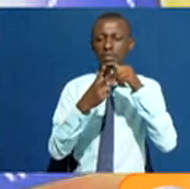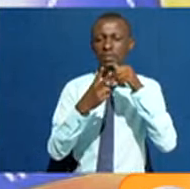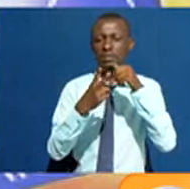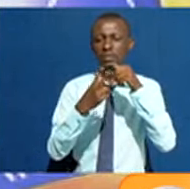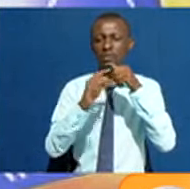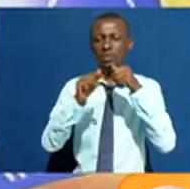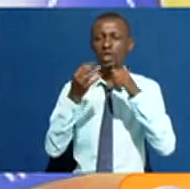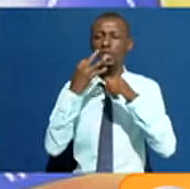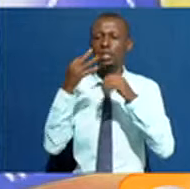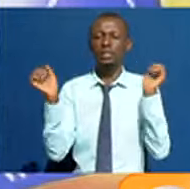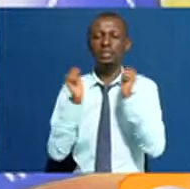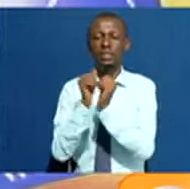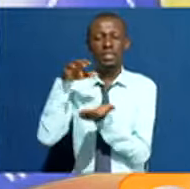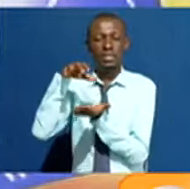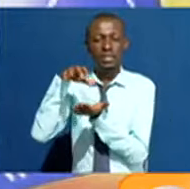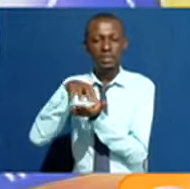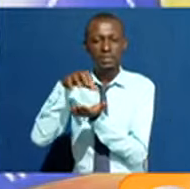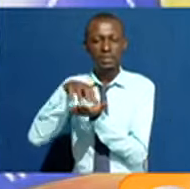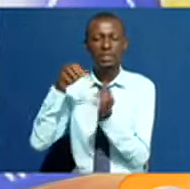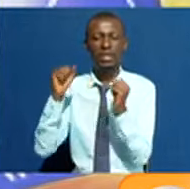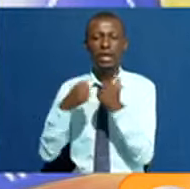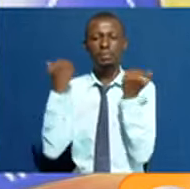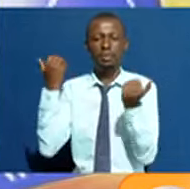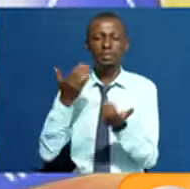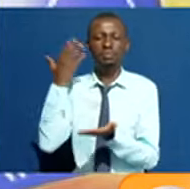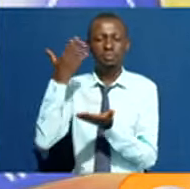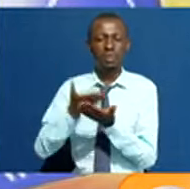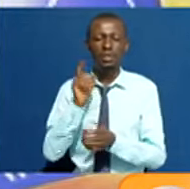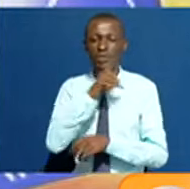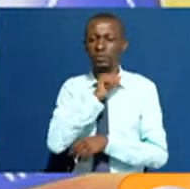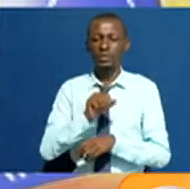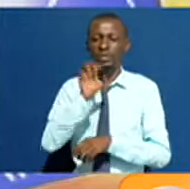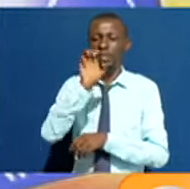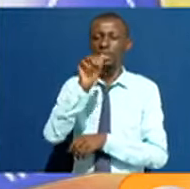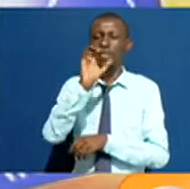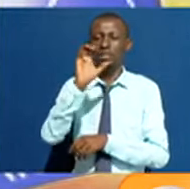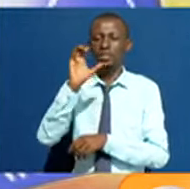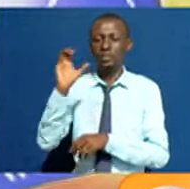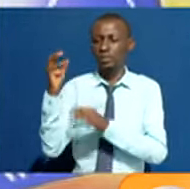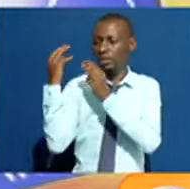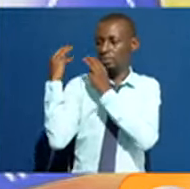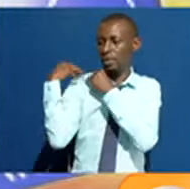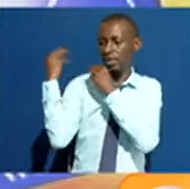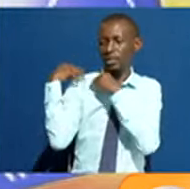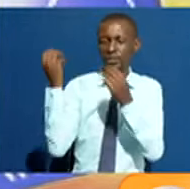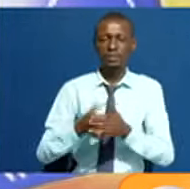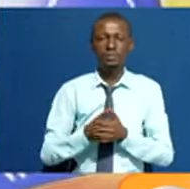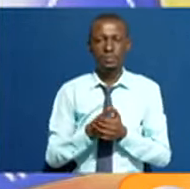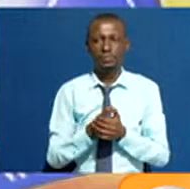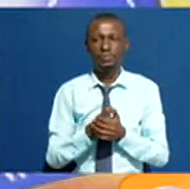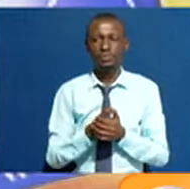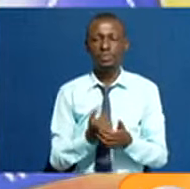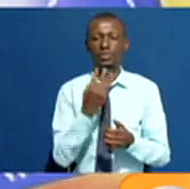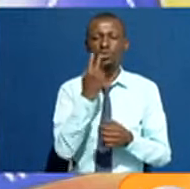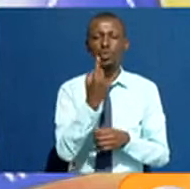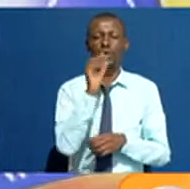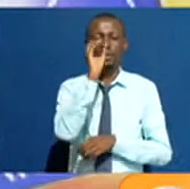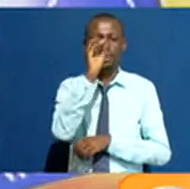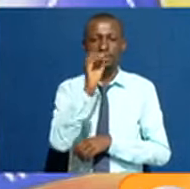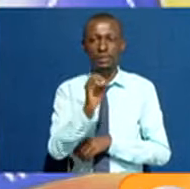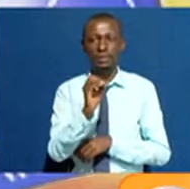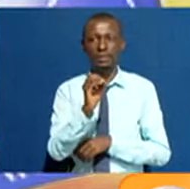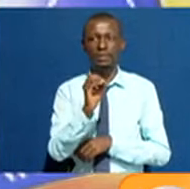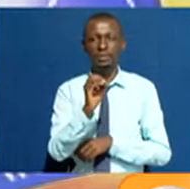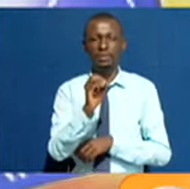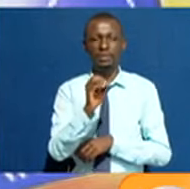7,310 cases were admitted as within the mandate of the EACC. Out of those, 41% relate